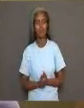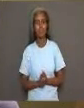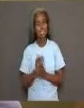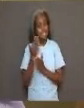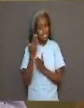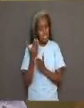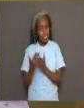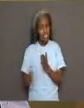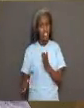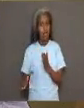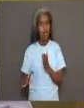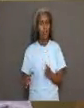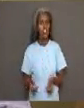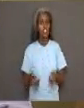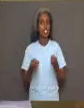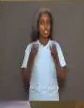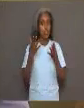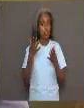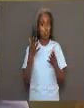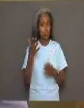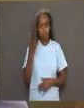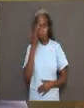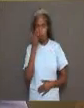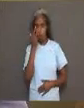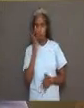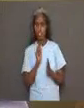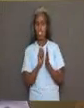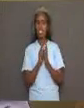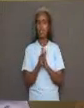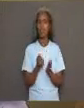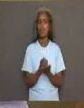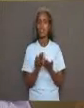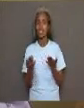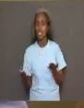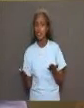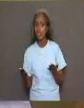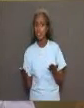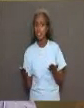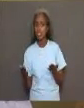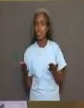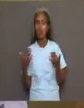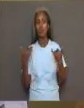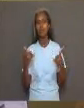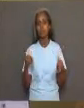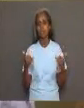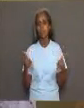Some of the most obvious examples of events are games.